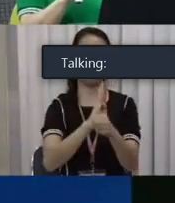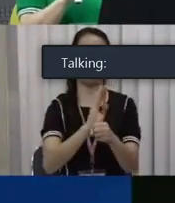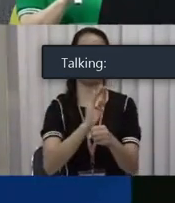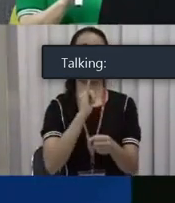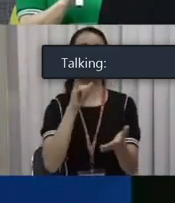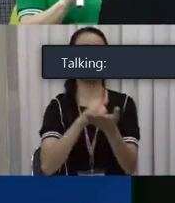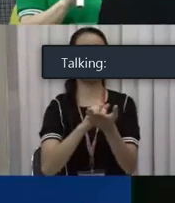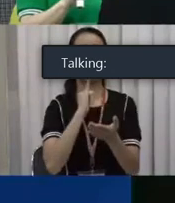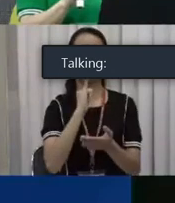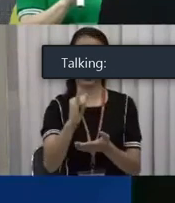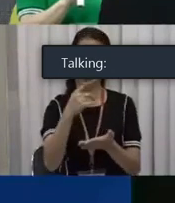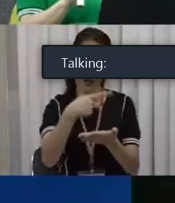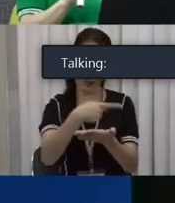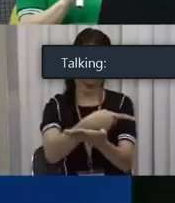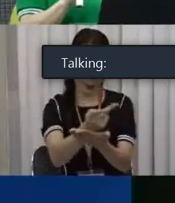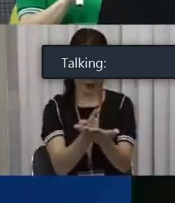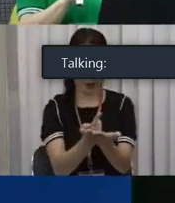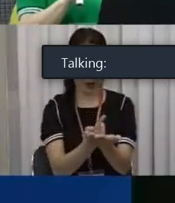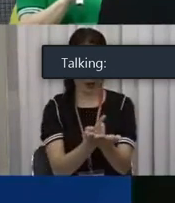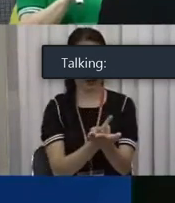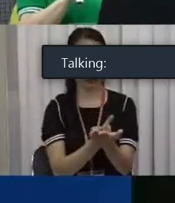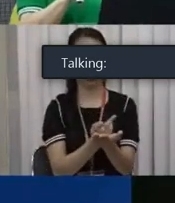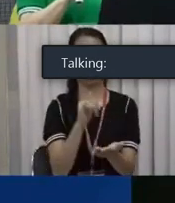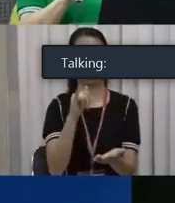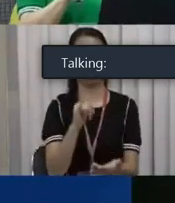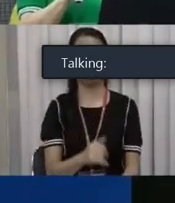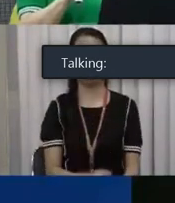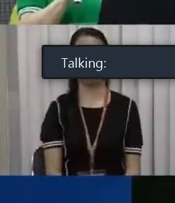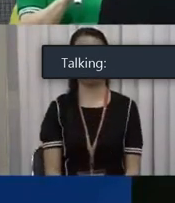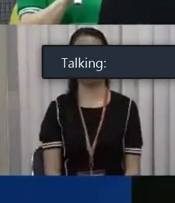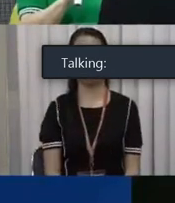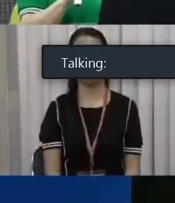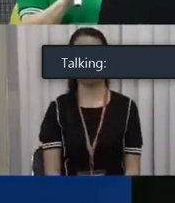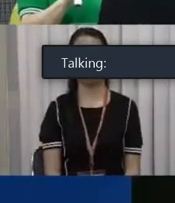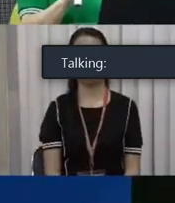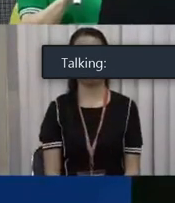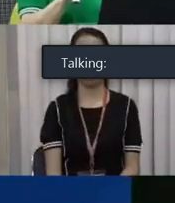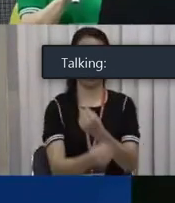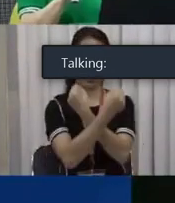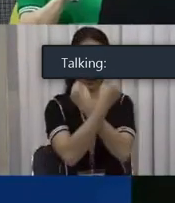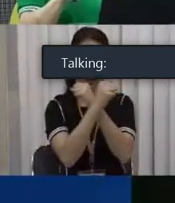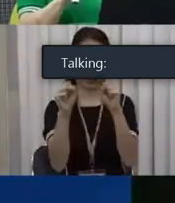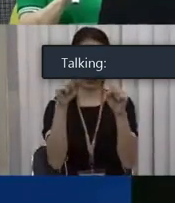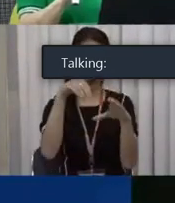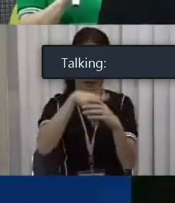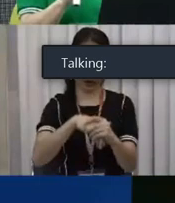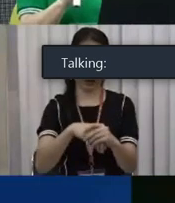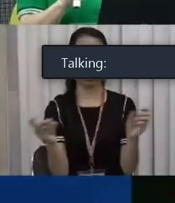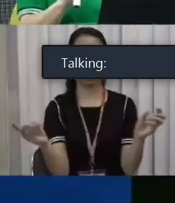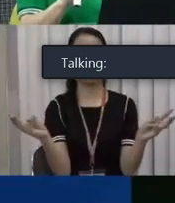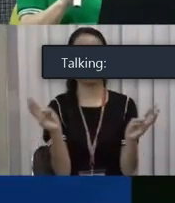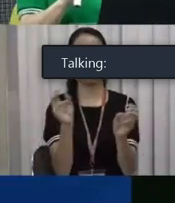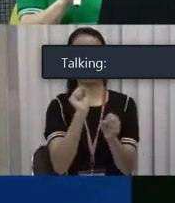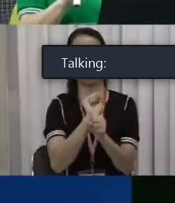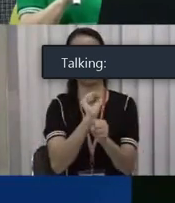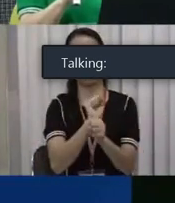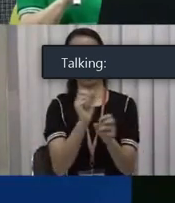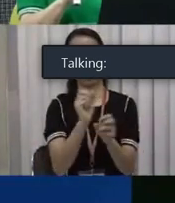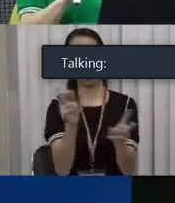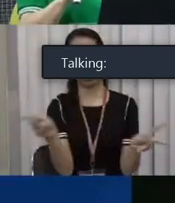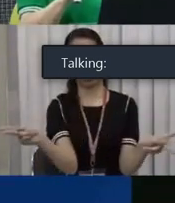productive and delivers a fair income, security in the workplace, and social